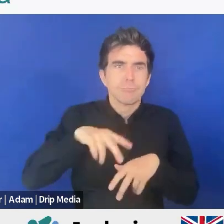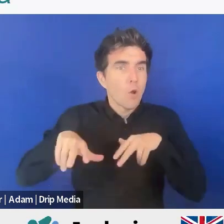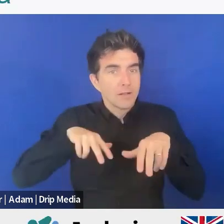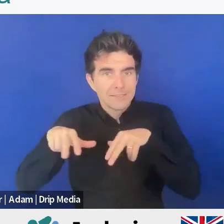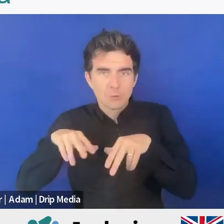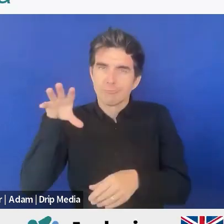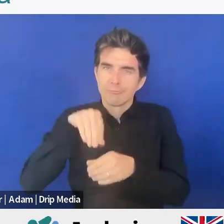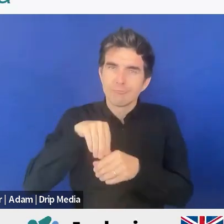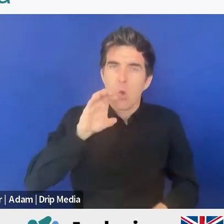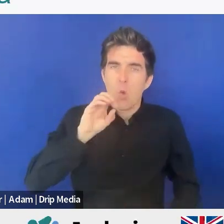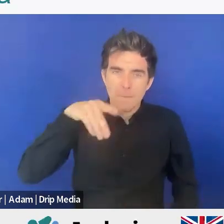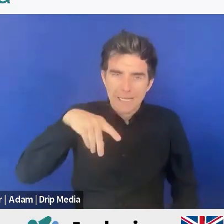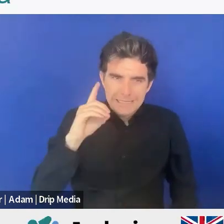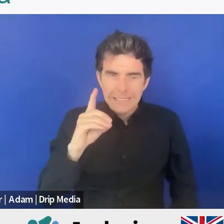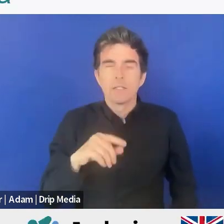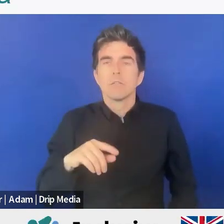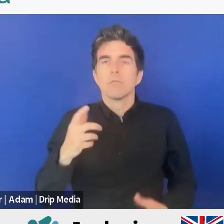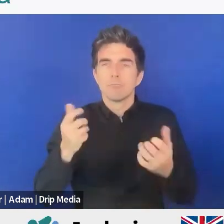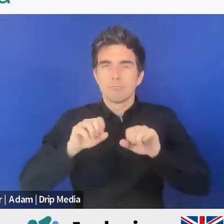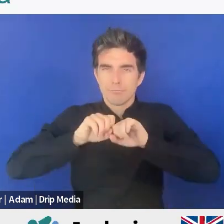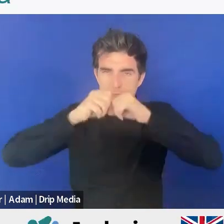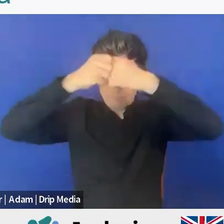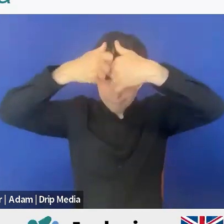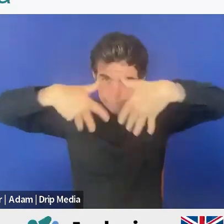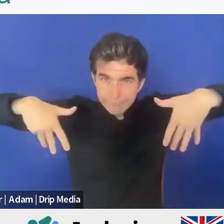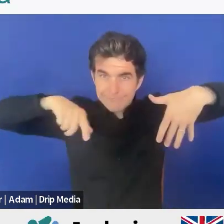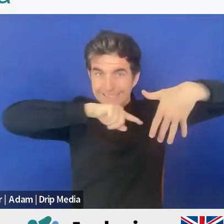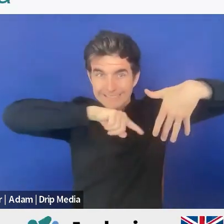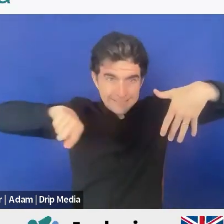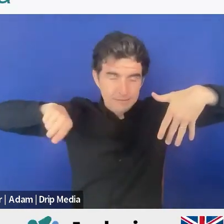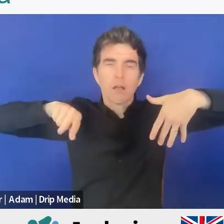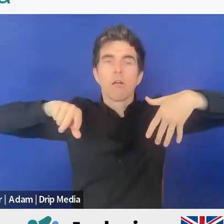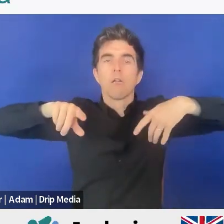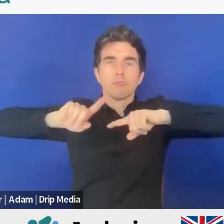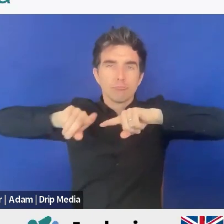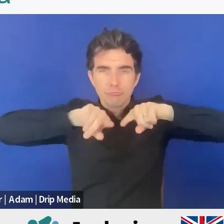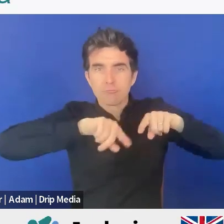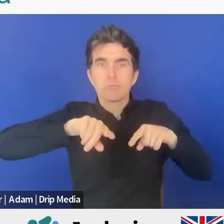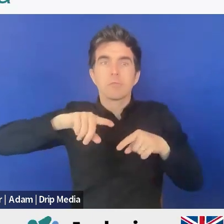obviously some which have quite a specific focus to either specific